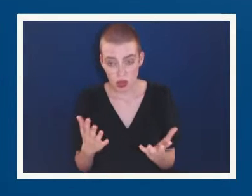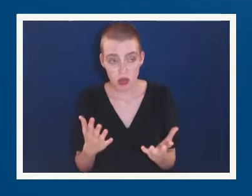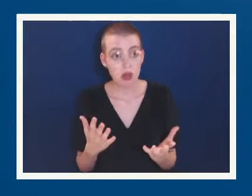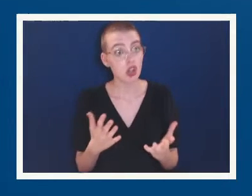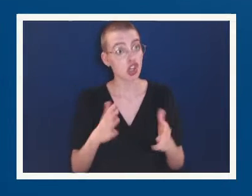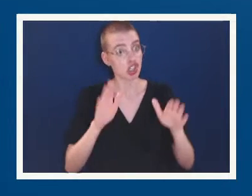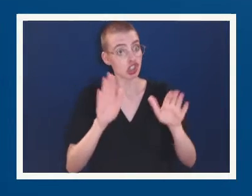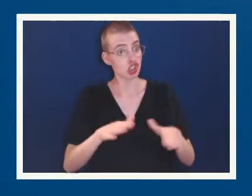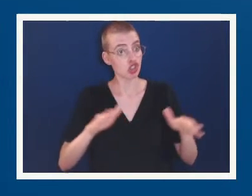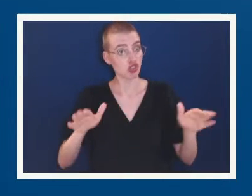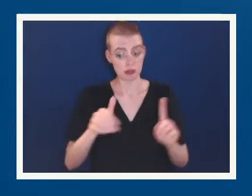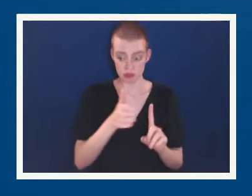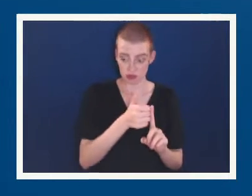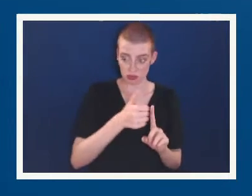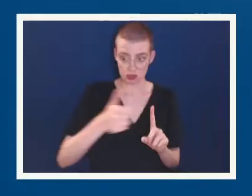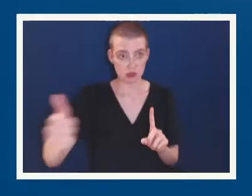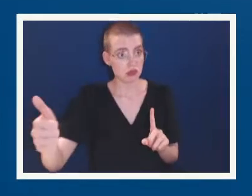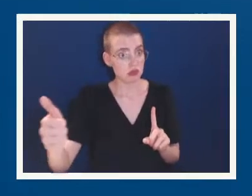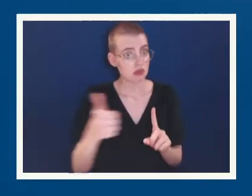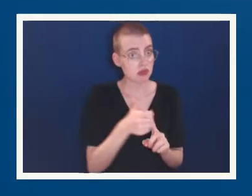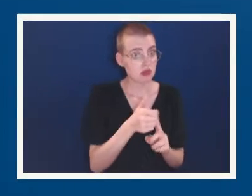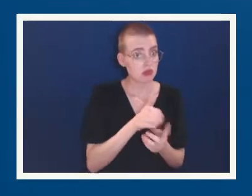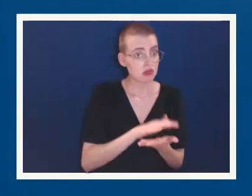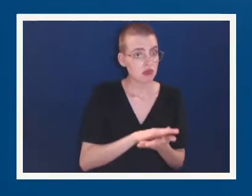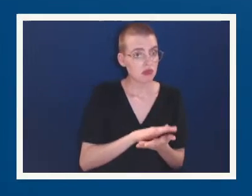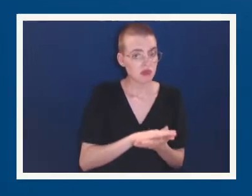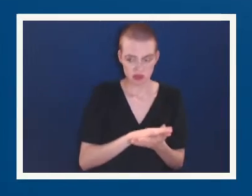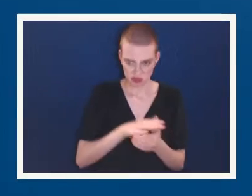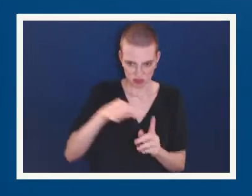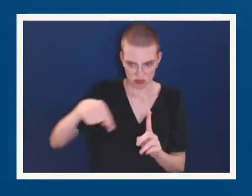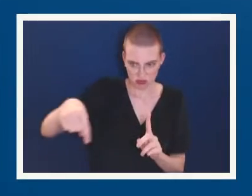have a safe community to live in.